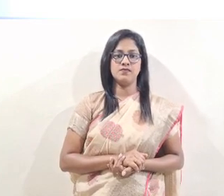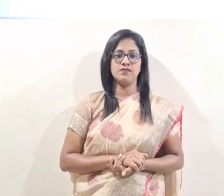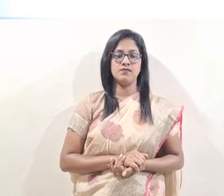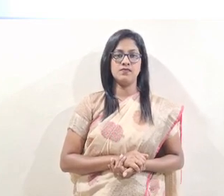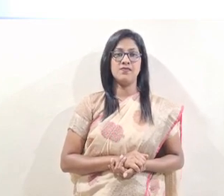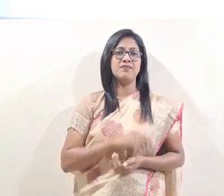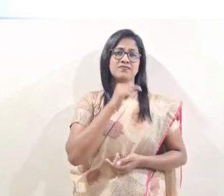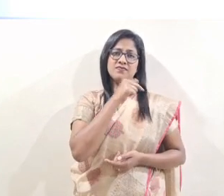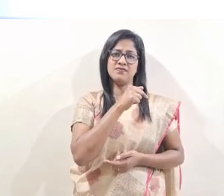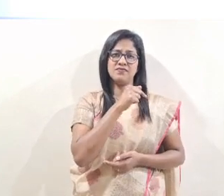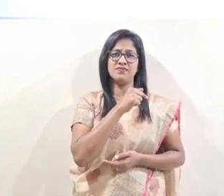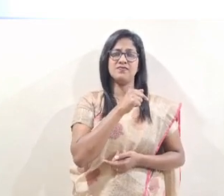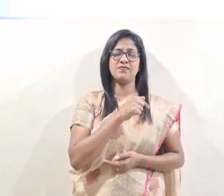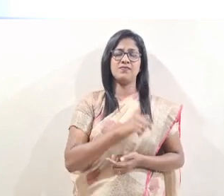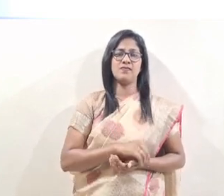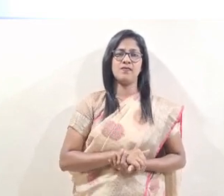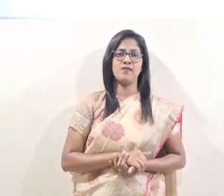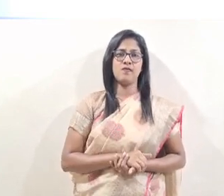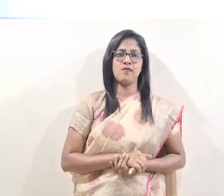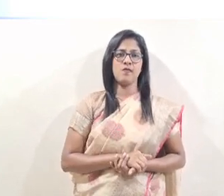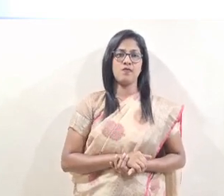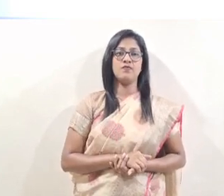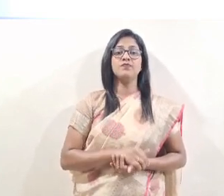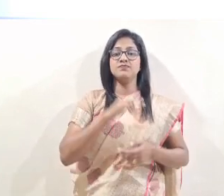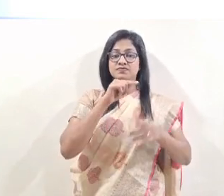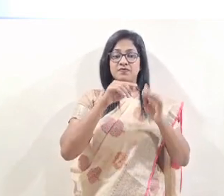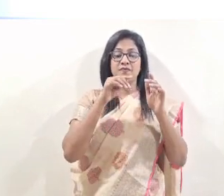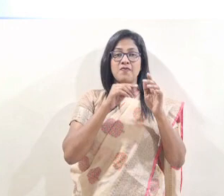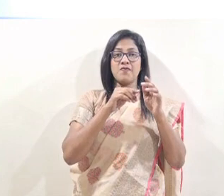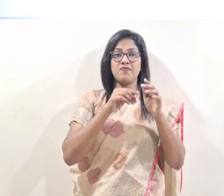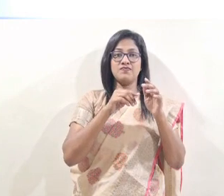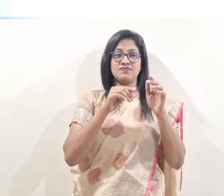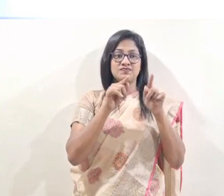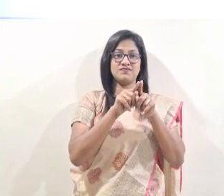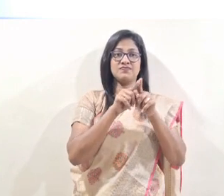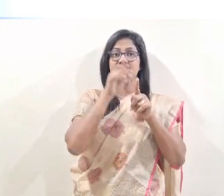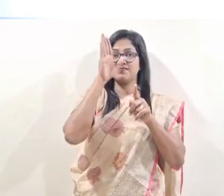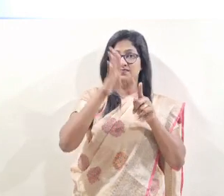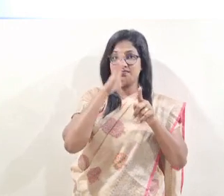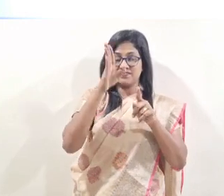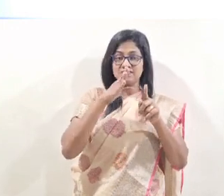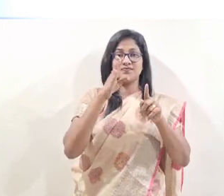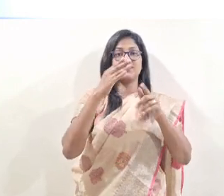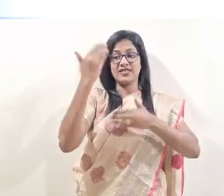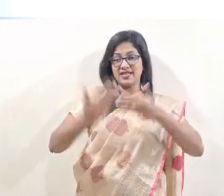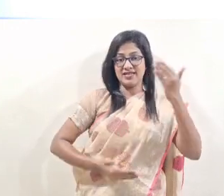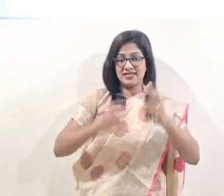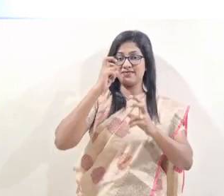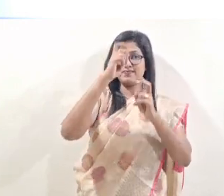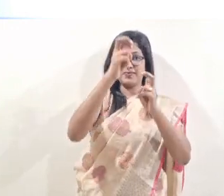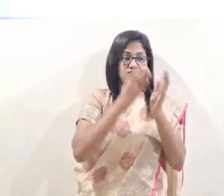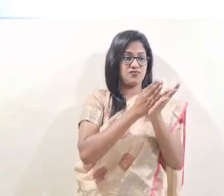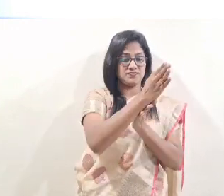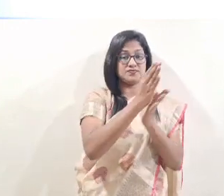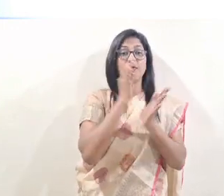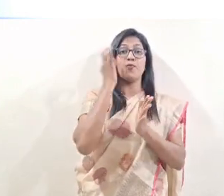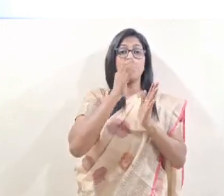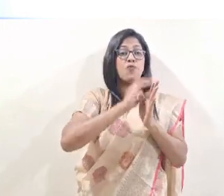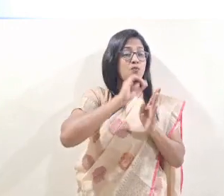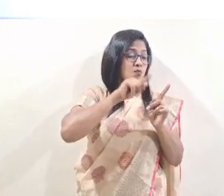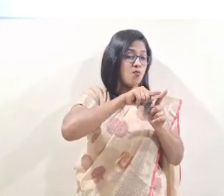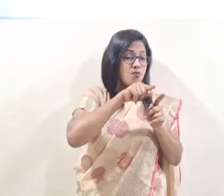This is the brief of the lines which are there in the railways in the Calcutta Metro. The blue line is the